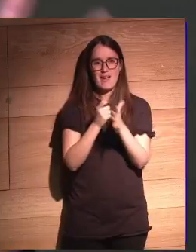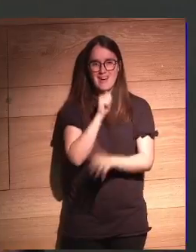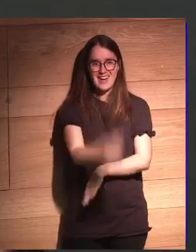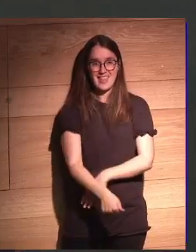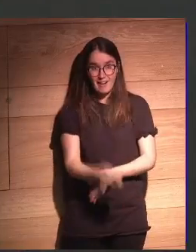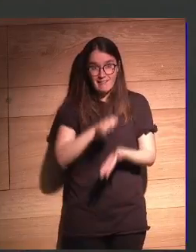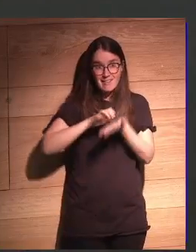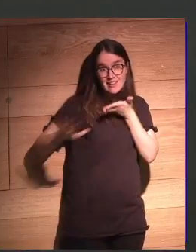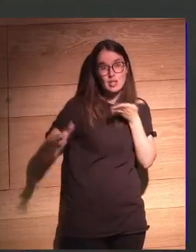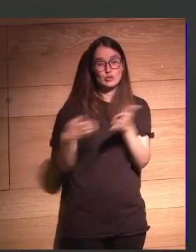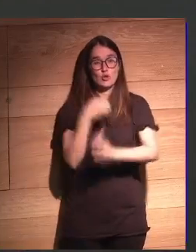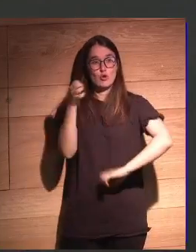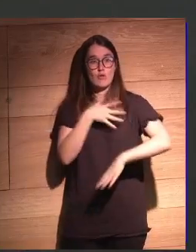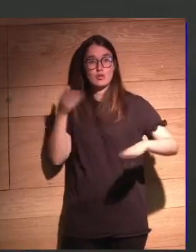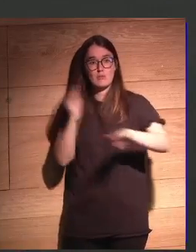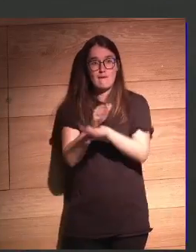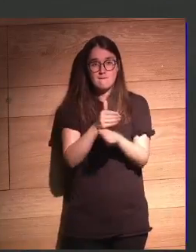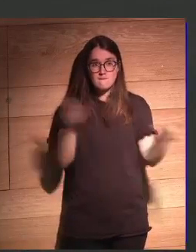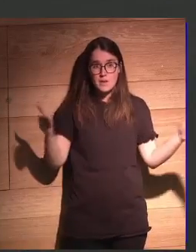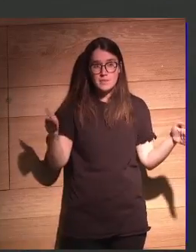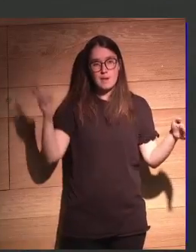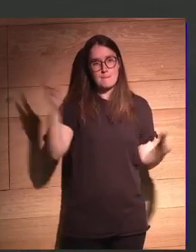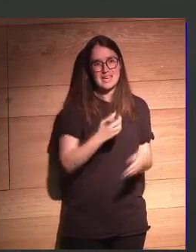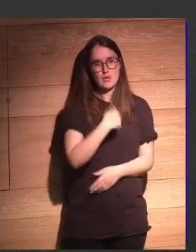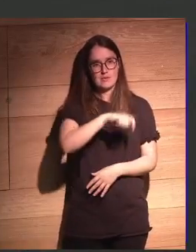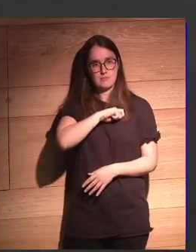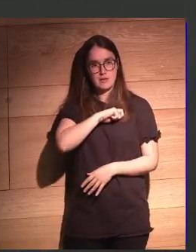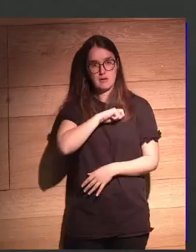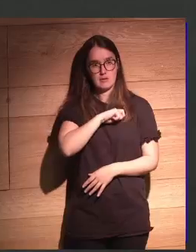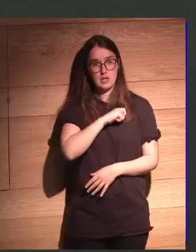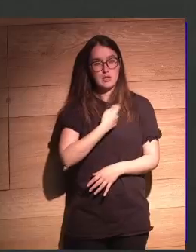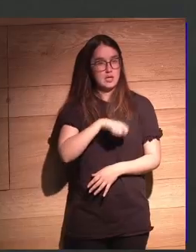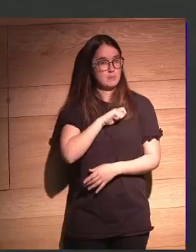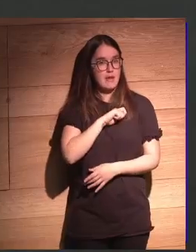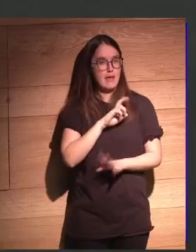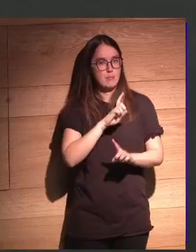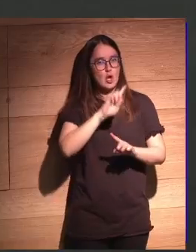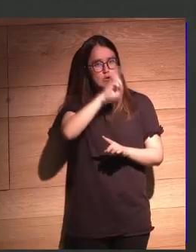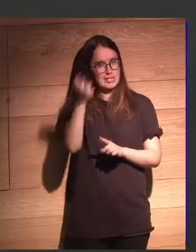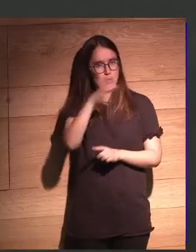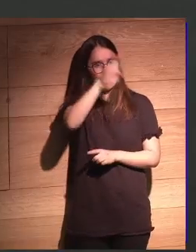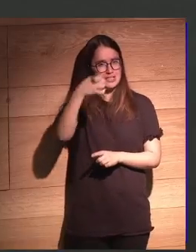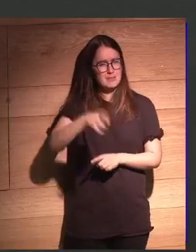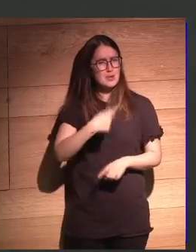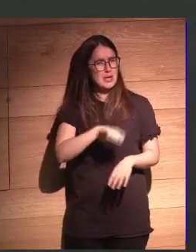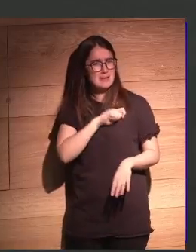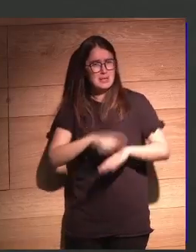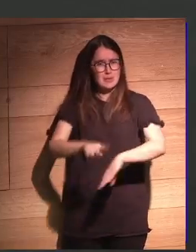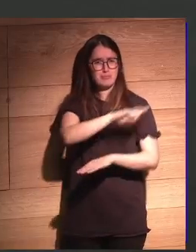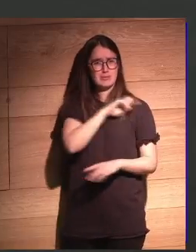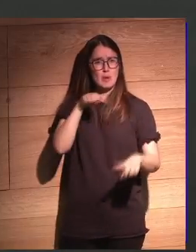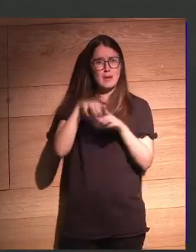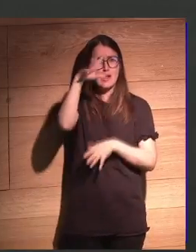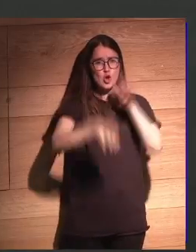they don't pay taxes here in Spain. And all these big investment funds have landed in Spain, and not only in our country, in others as